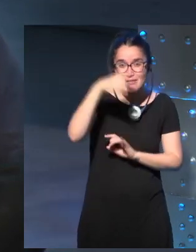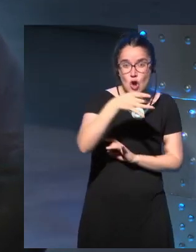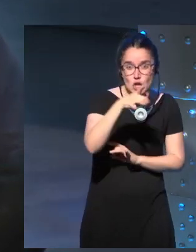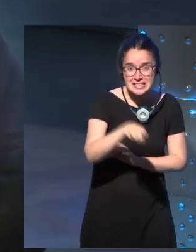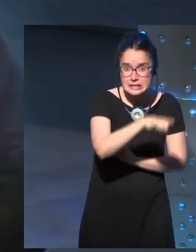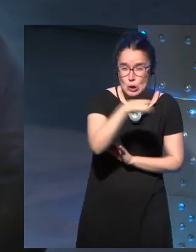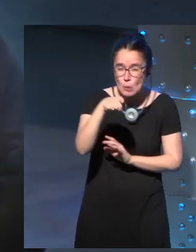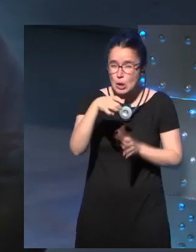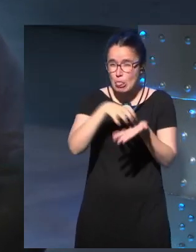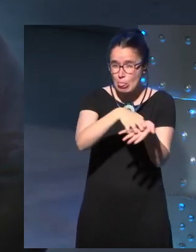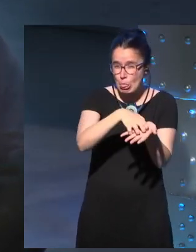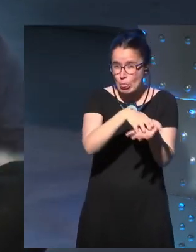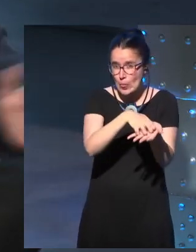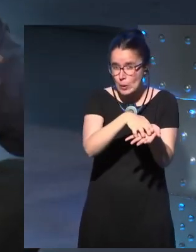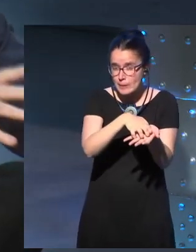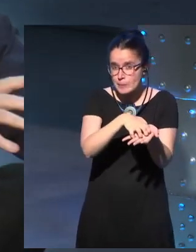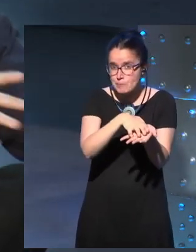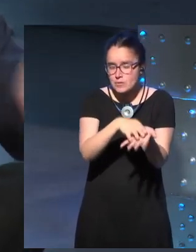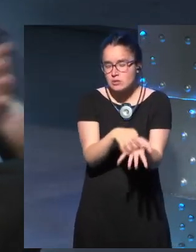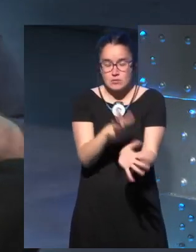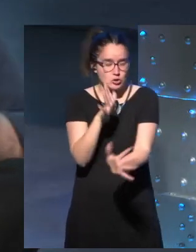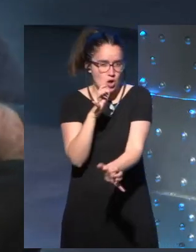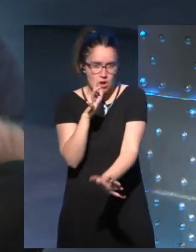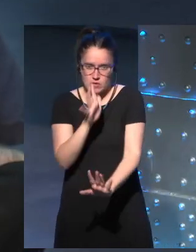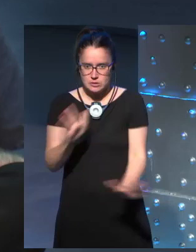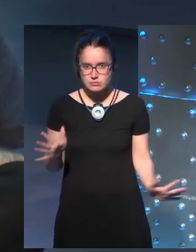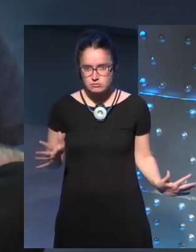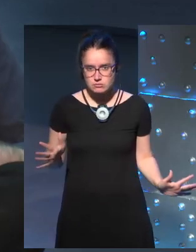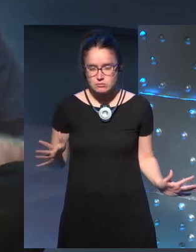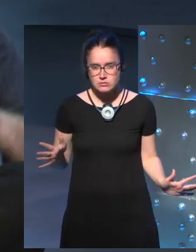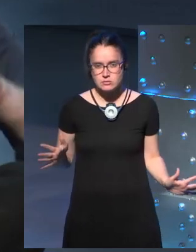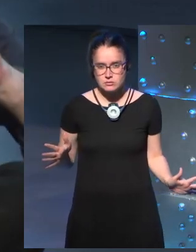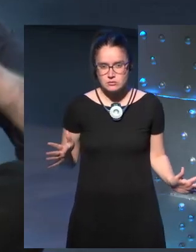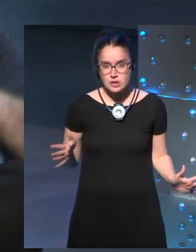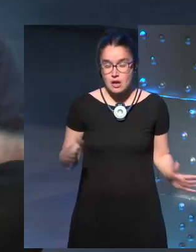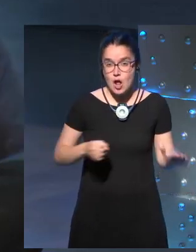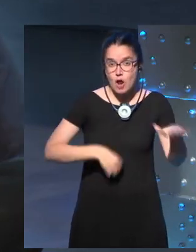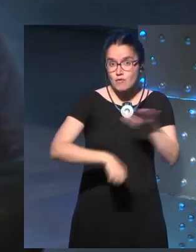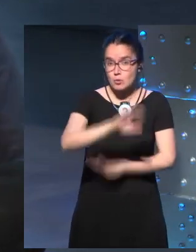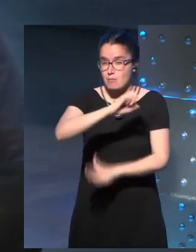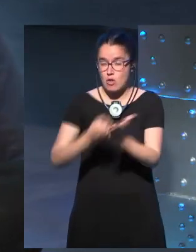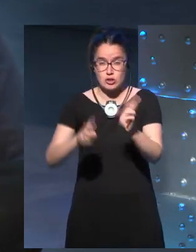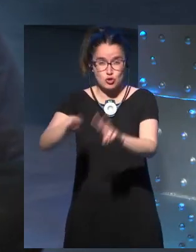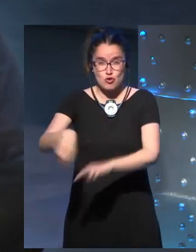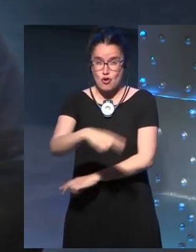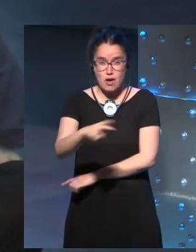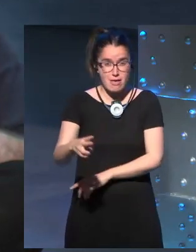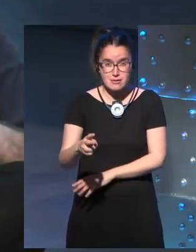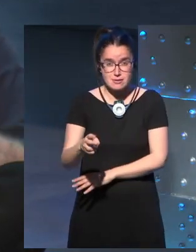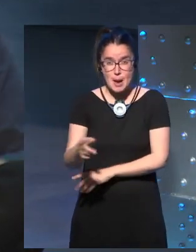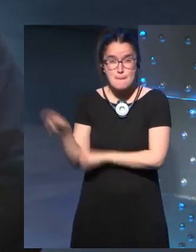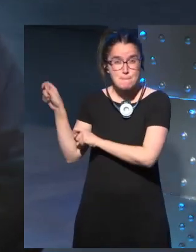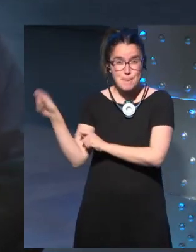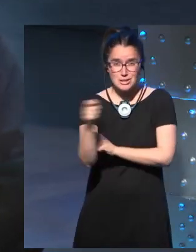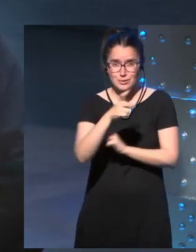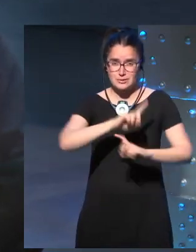it's a disaster. Football is not basketball. It's not baseball. It's